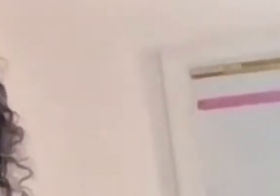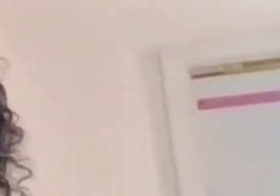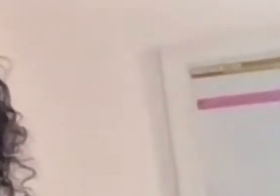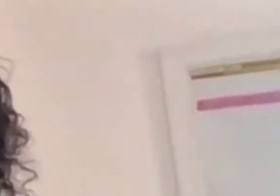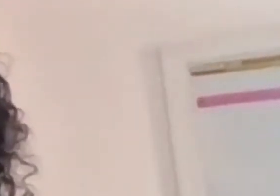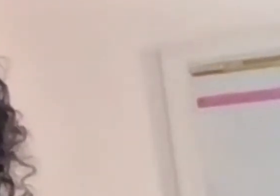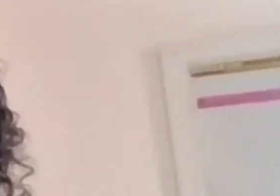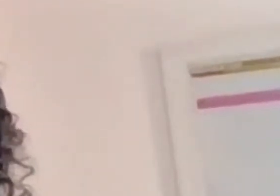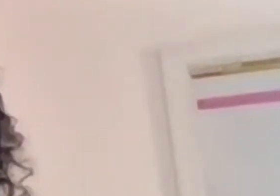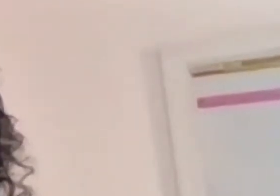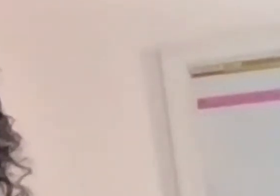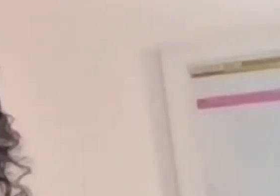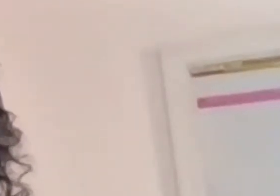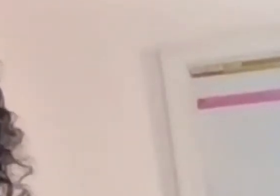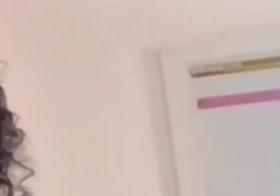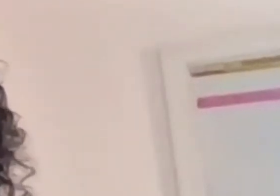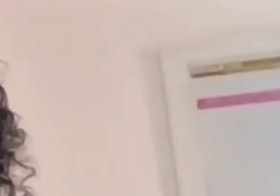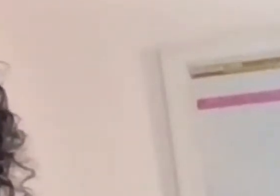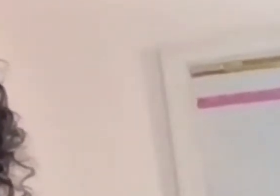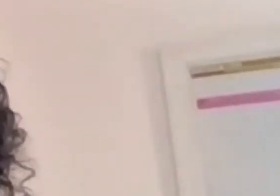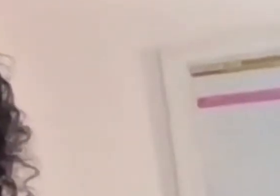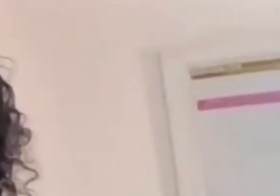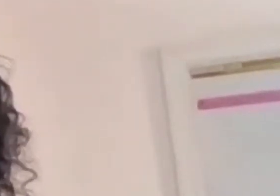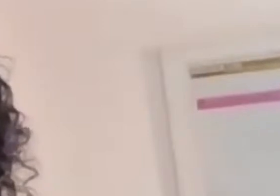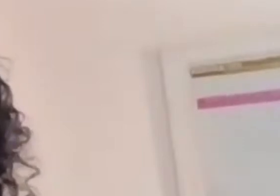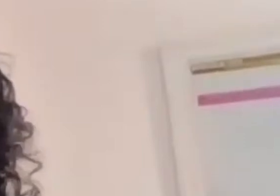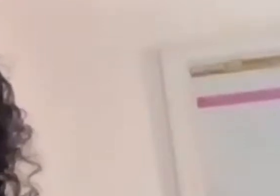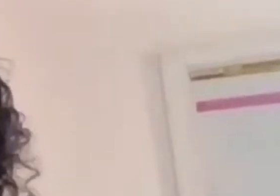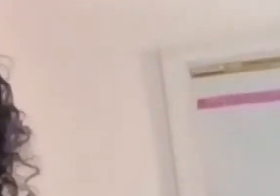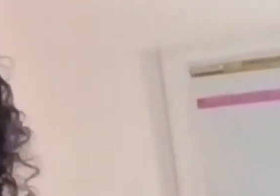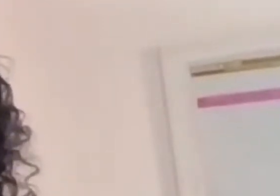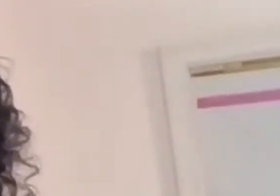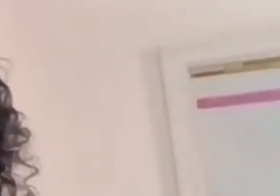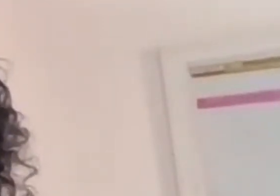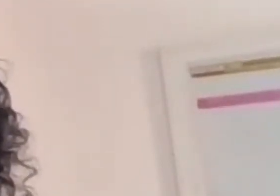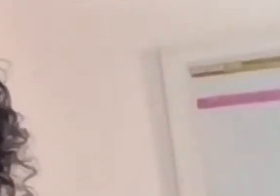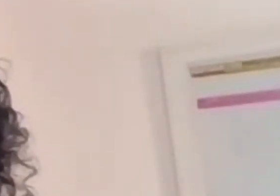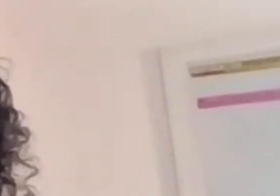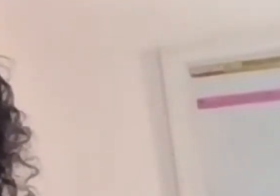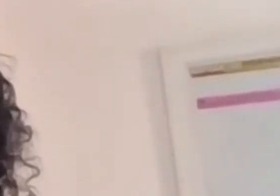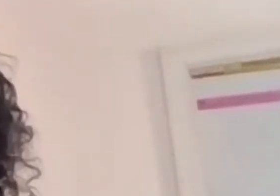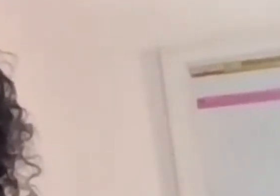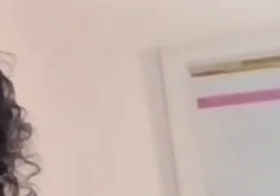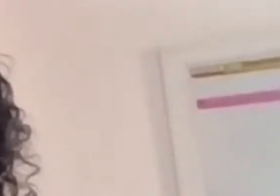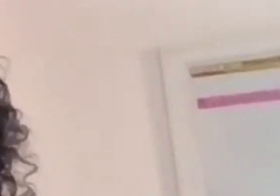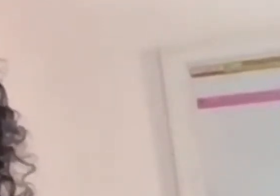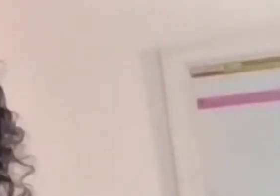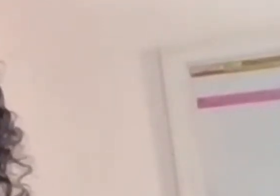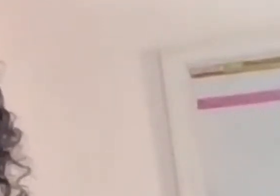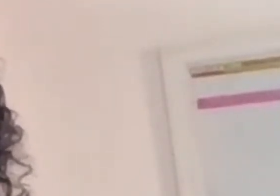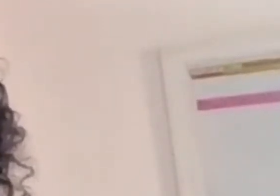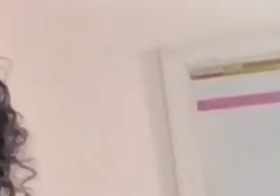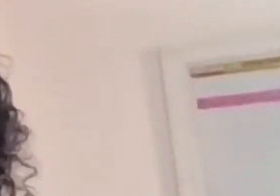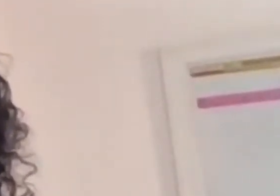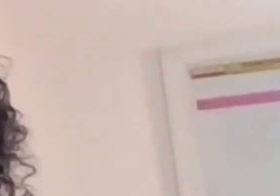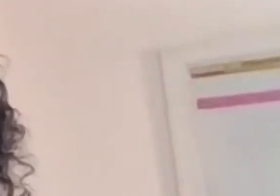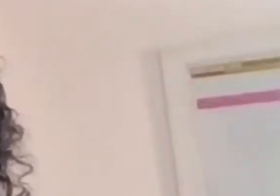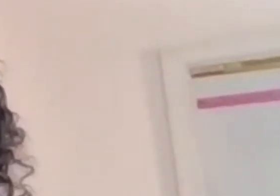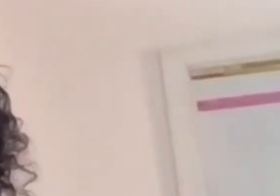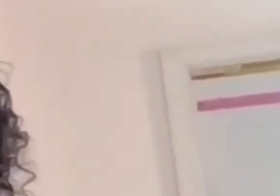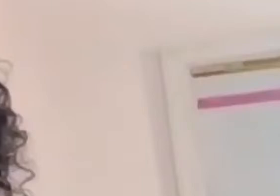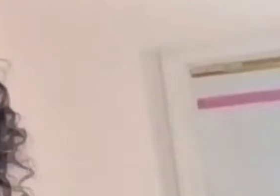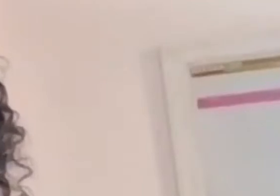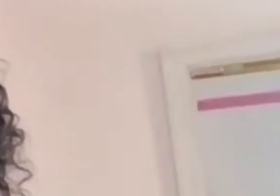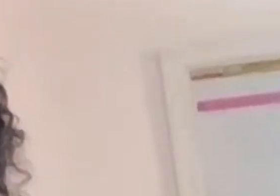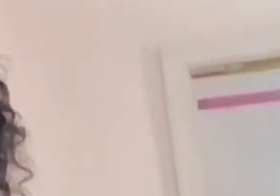mechanism, and Arthur could speak further to that. There is a shut-in type service, so for testing, but also for vaccinated